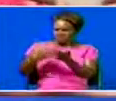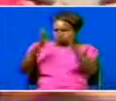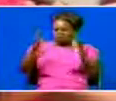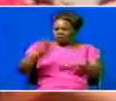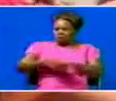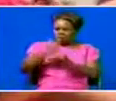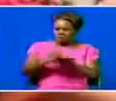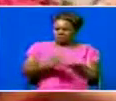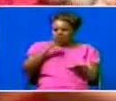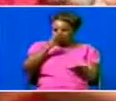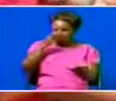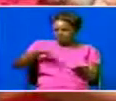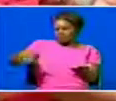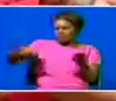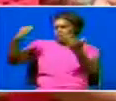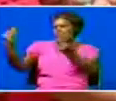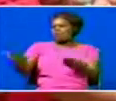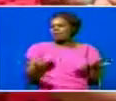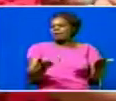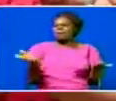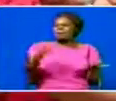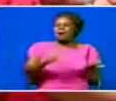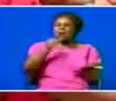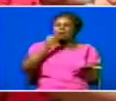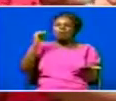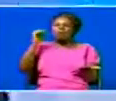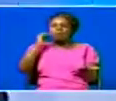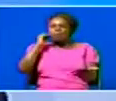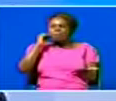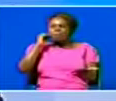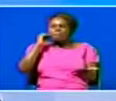But on behalf of Nyeri County, yes, we are welcoming you back home.